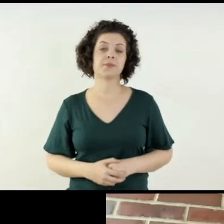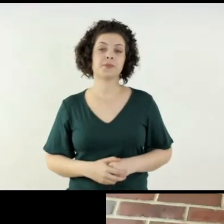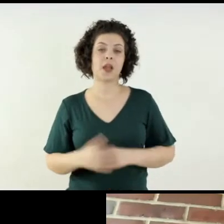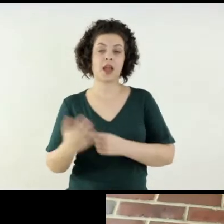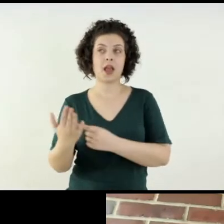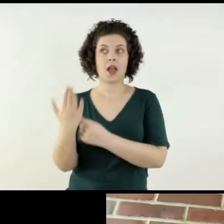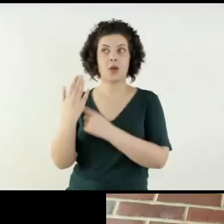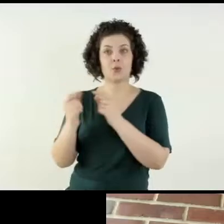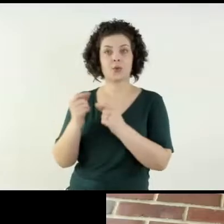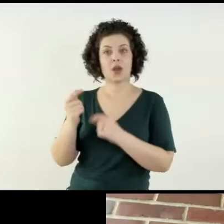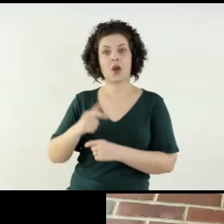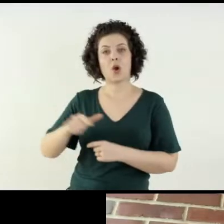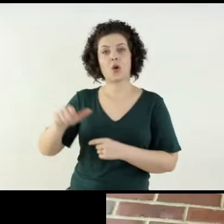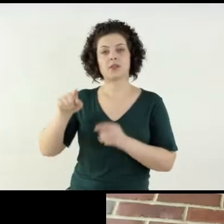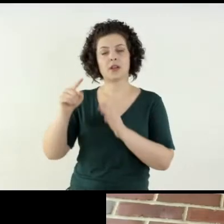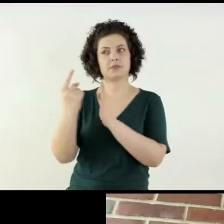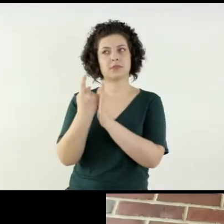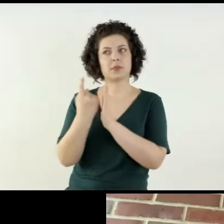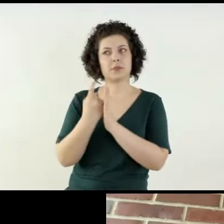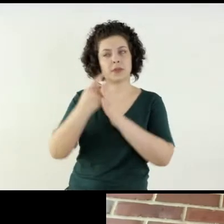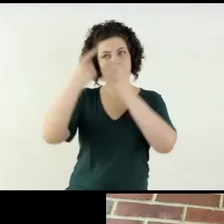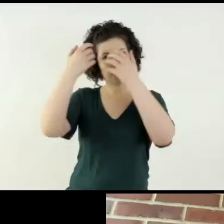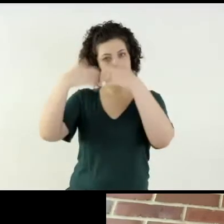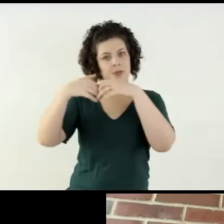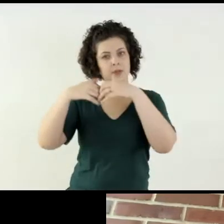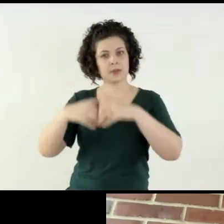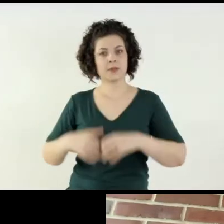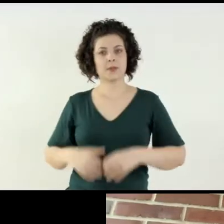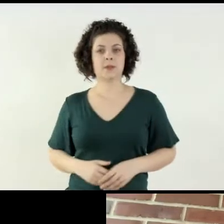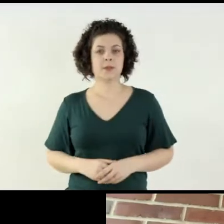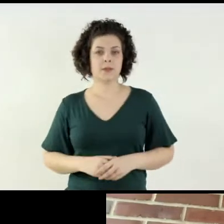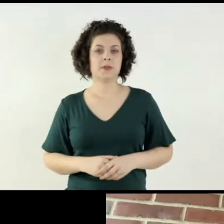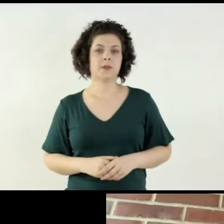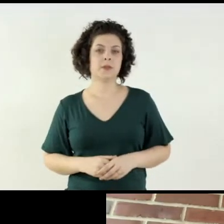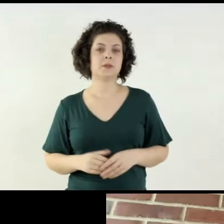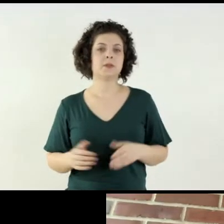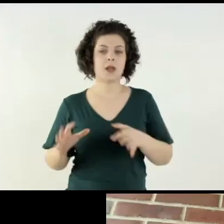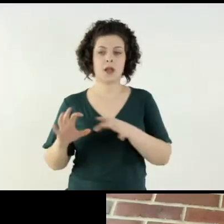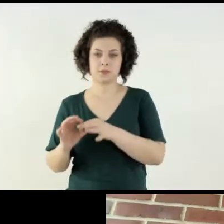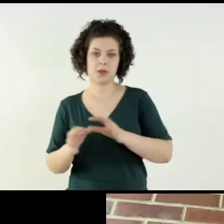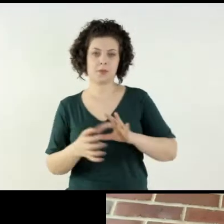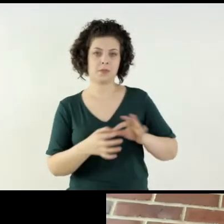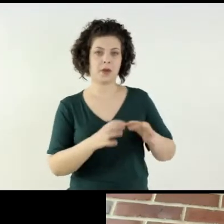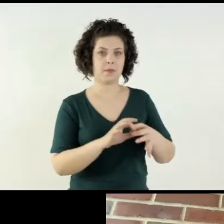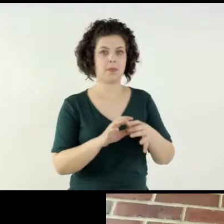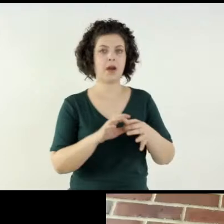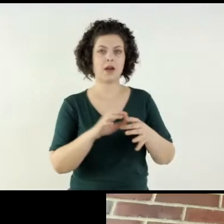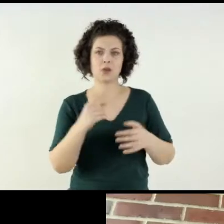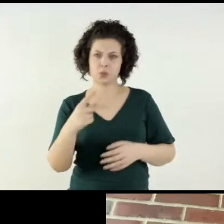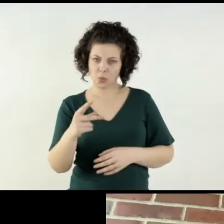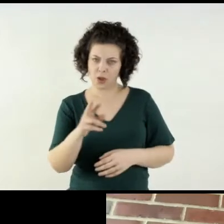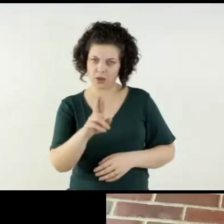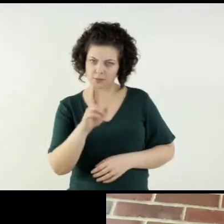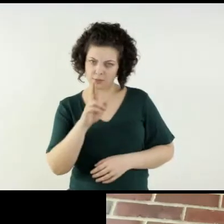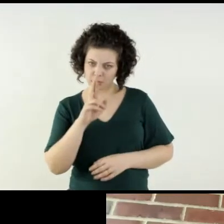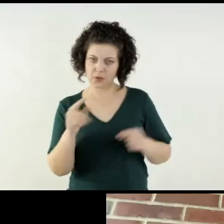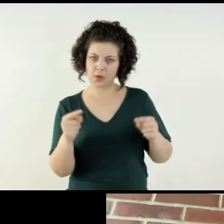that are kind of interrelated to your answer that I would like us to further tease out,